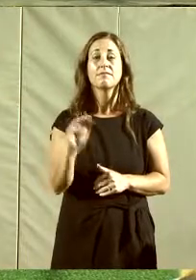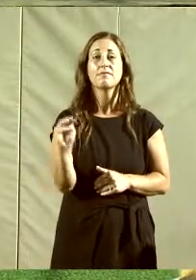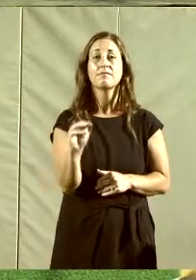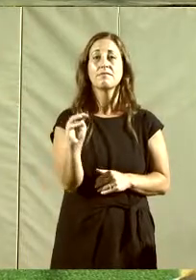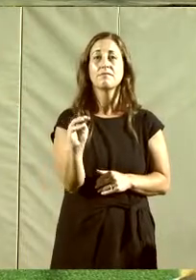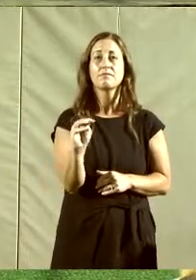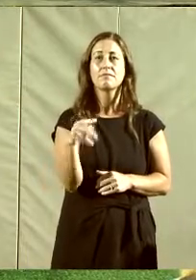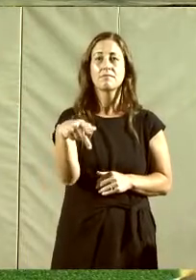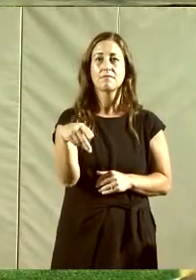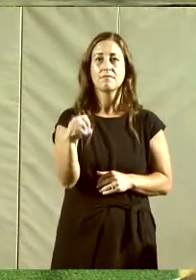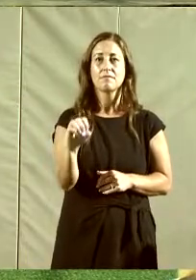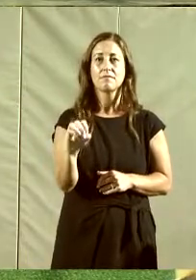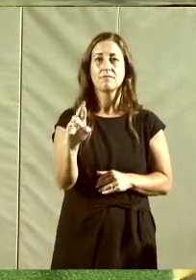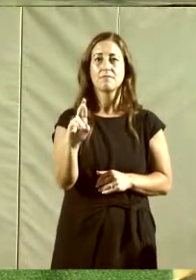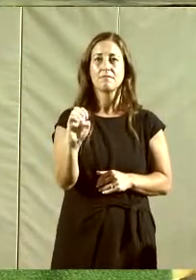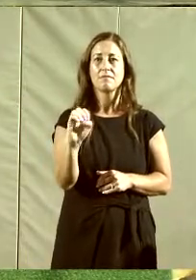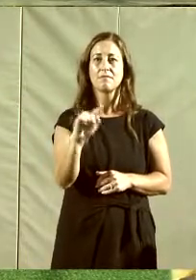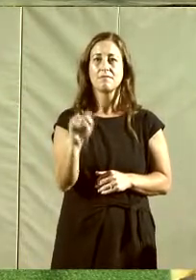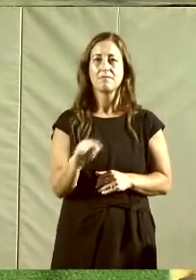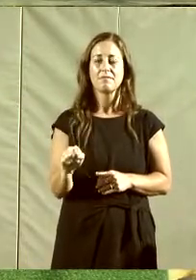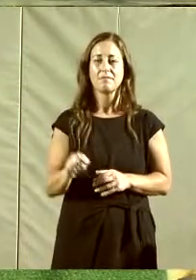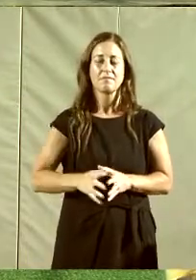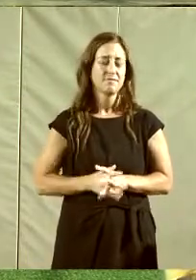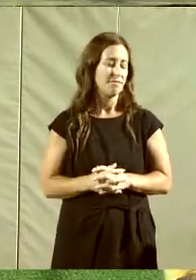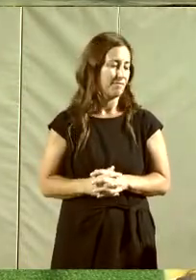Marcela Lynn Perez.